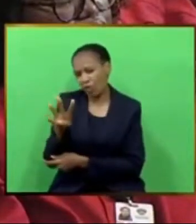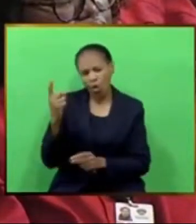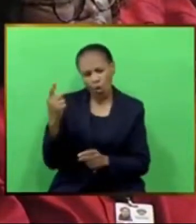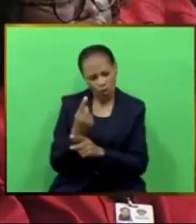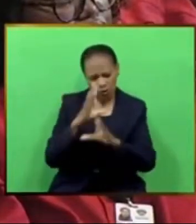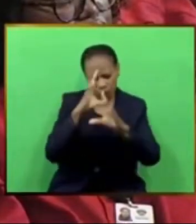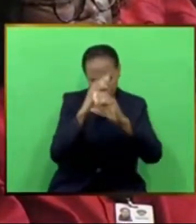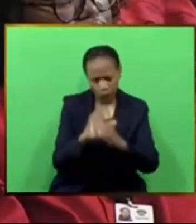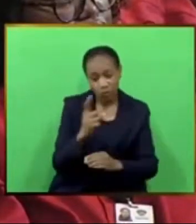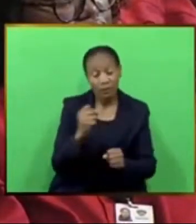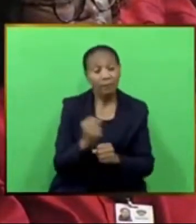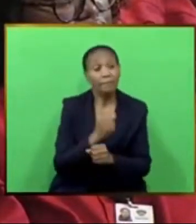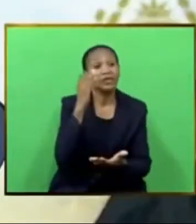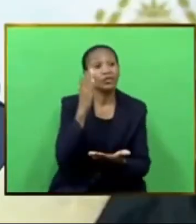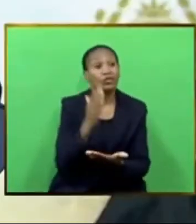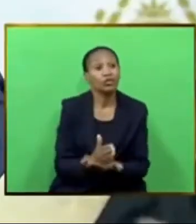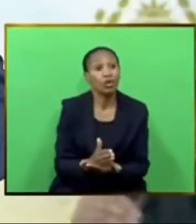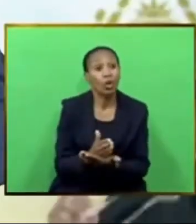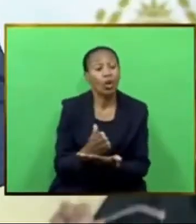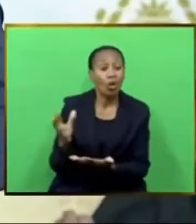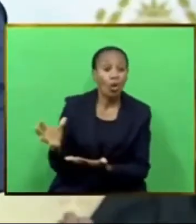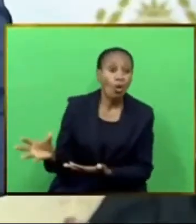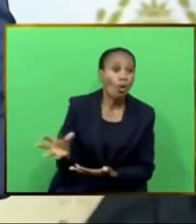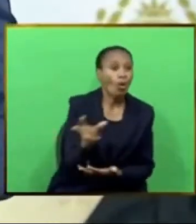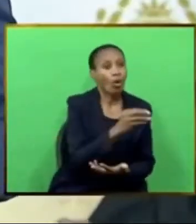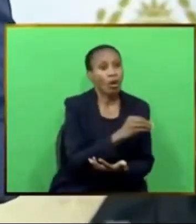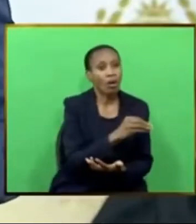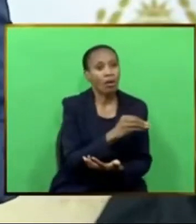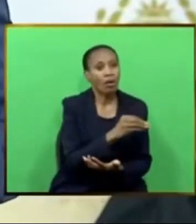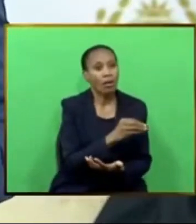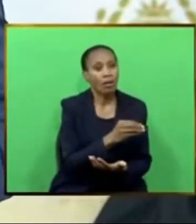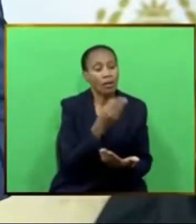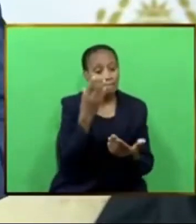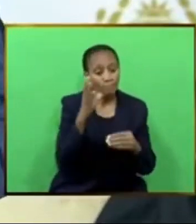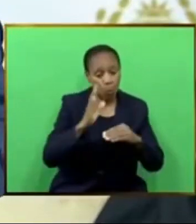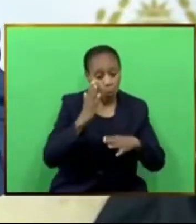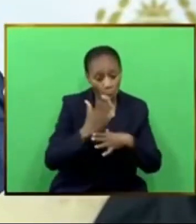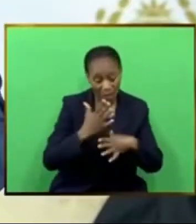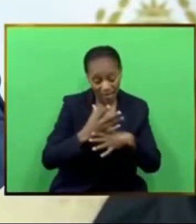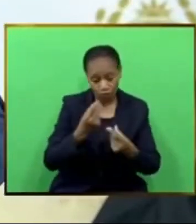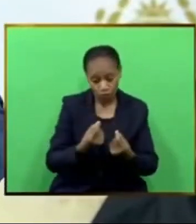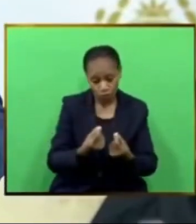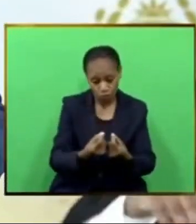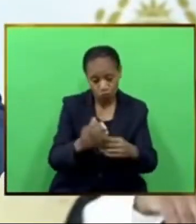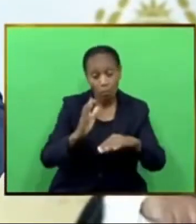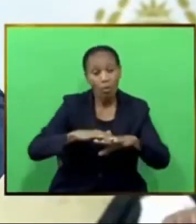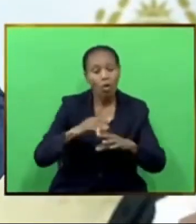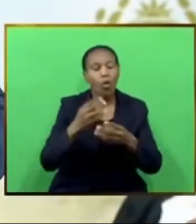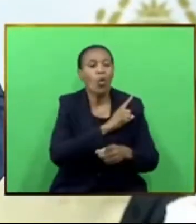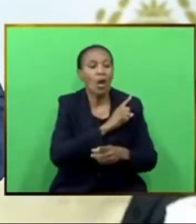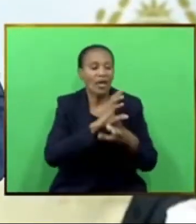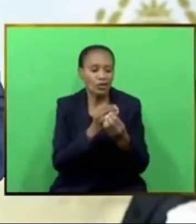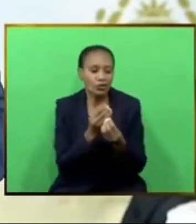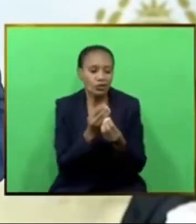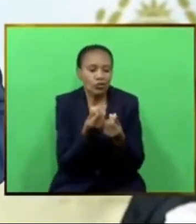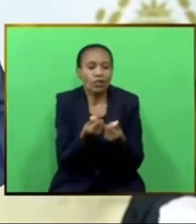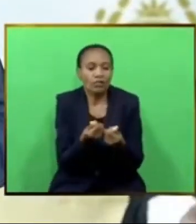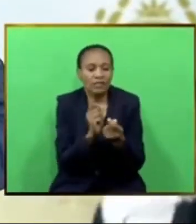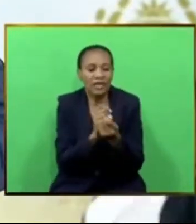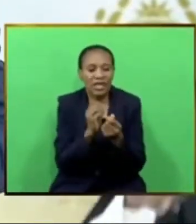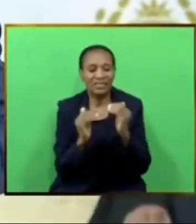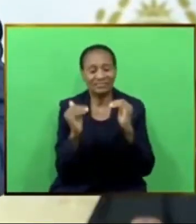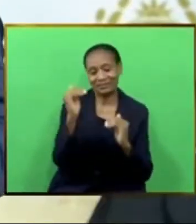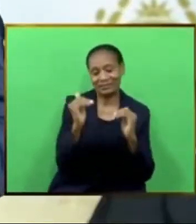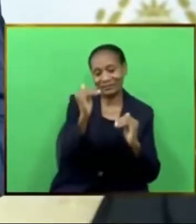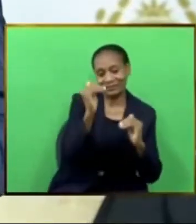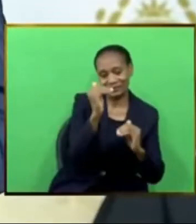the goal of growing the economy so that we can do more to address the inequalities and deprivation